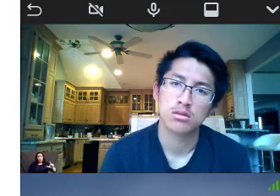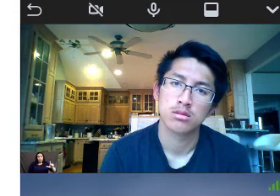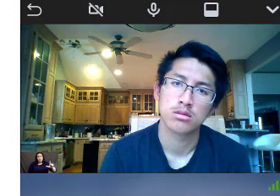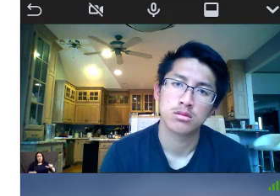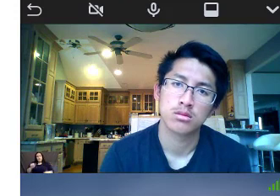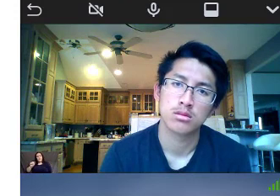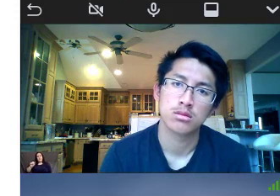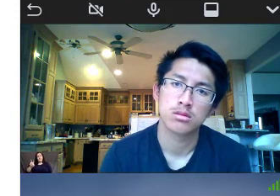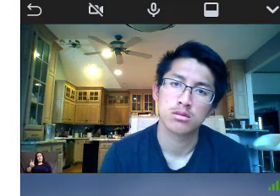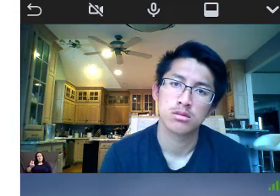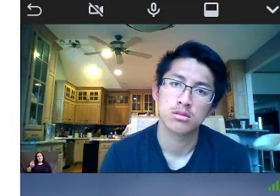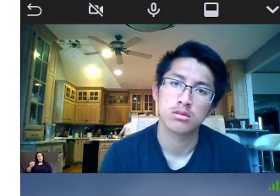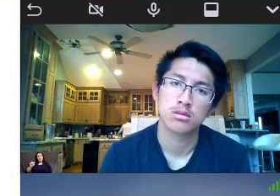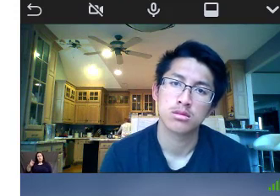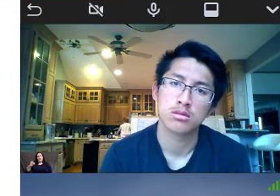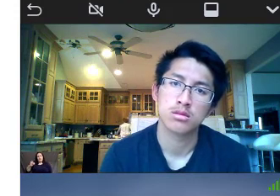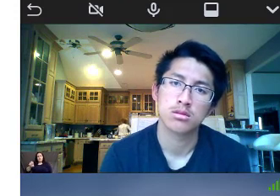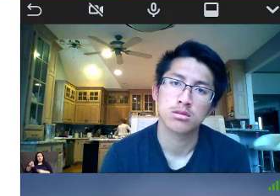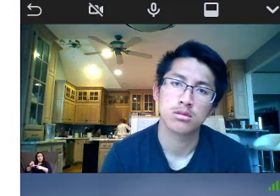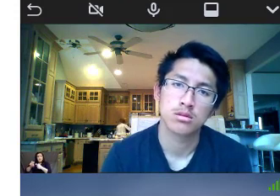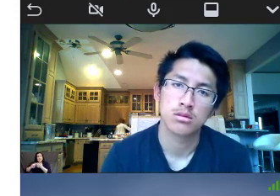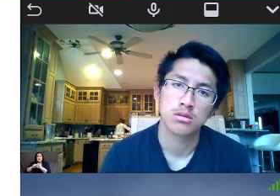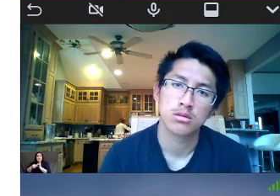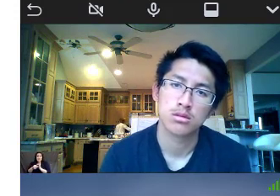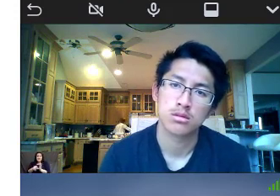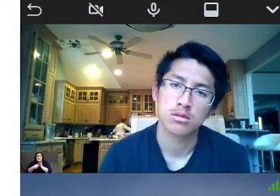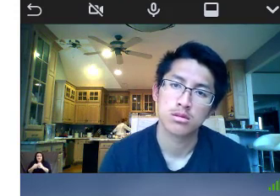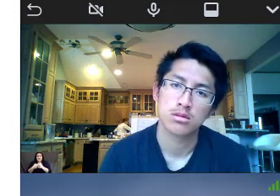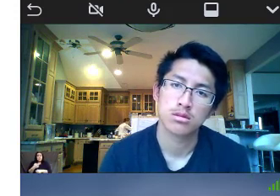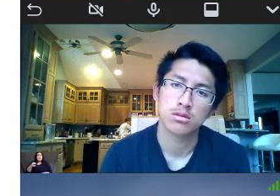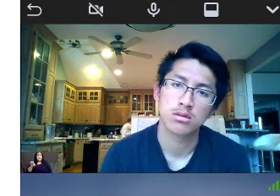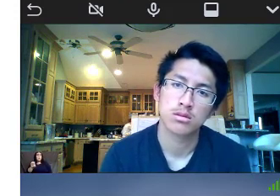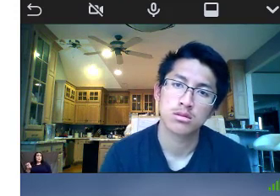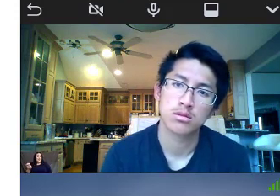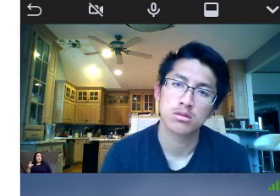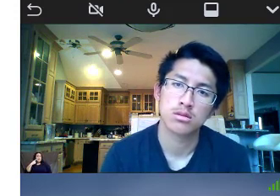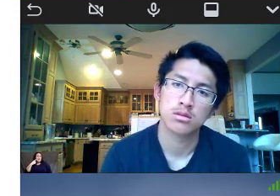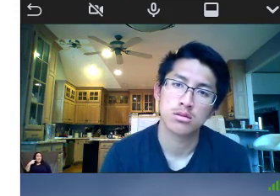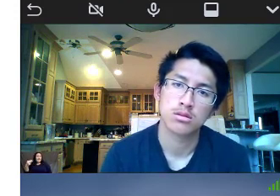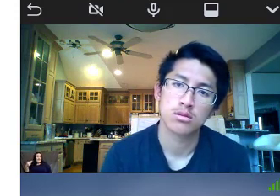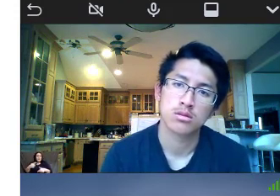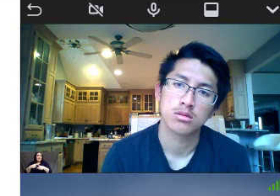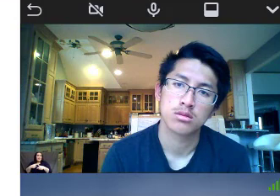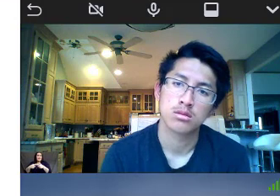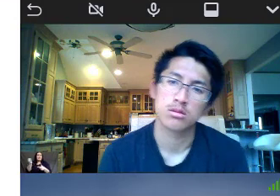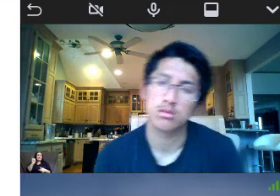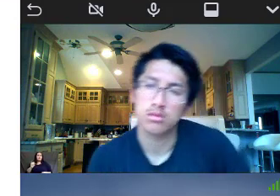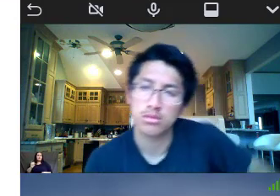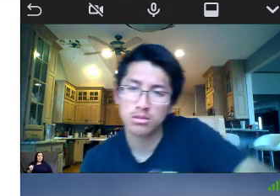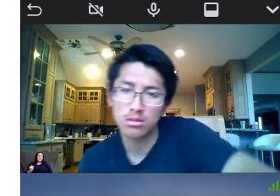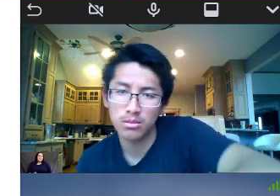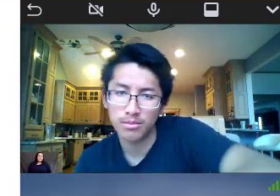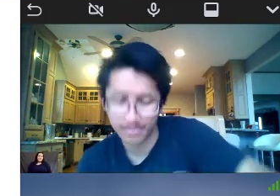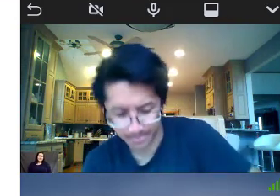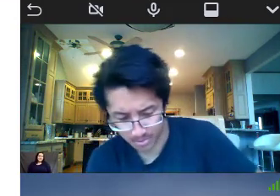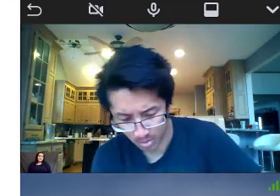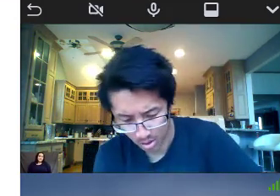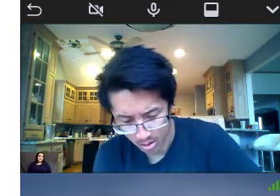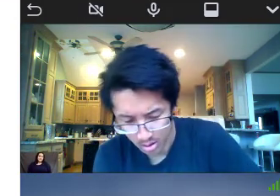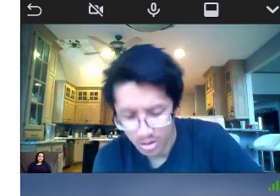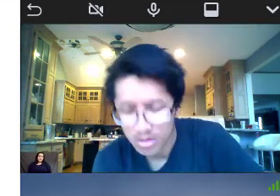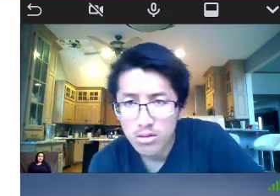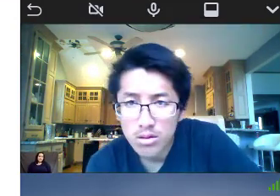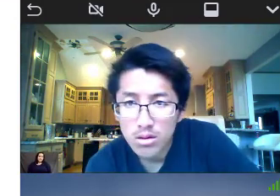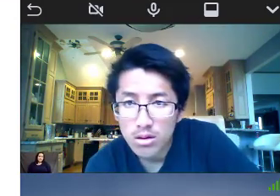maybe integrate, right? So the average heat transfer coefficient would be the integral of H over the